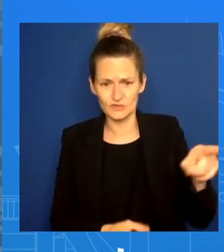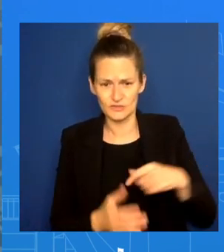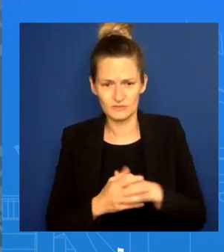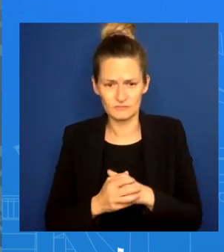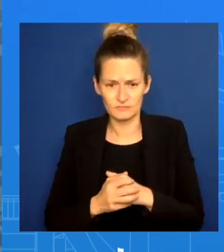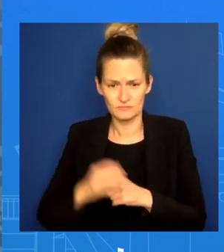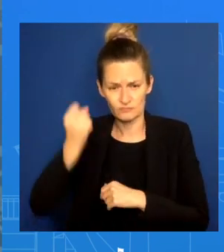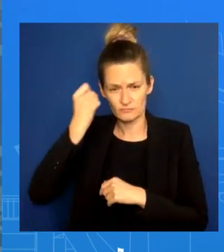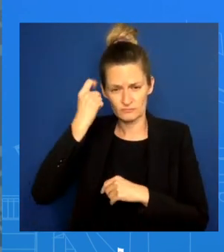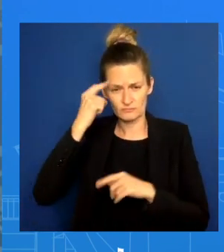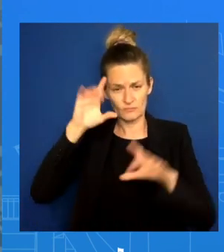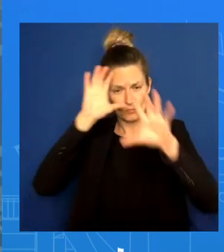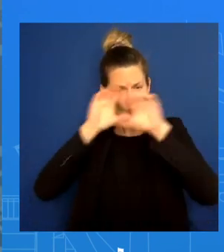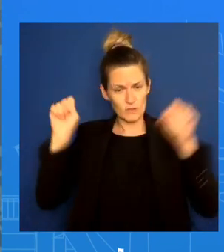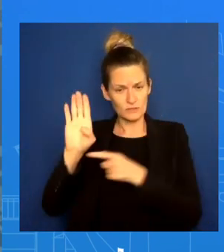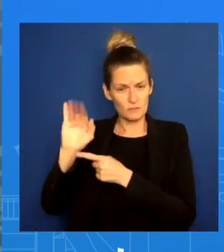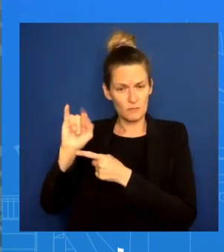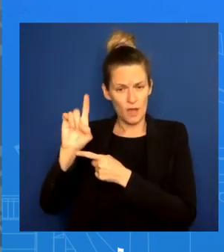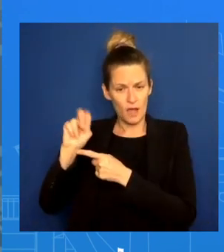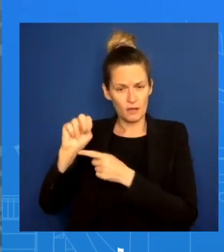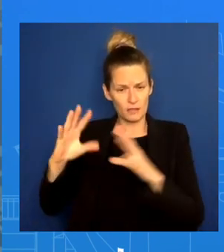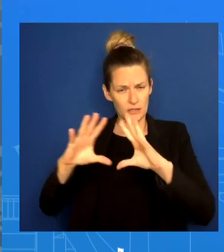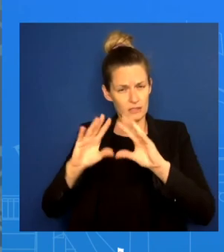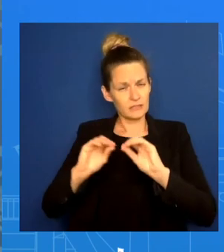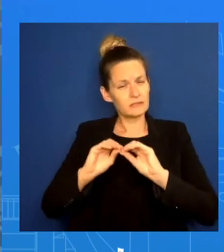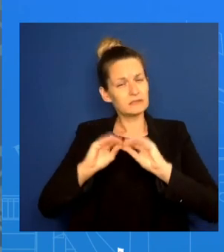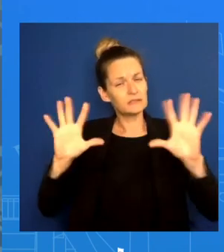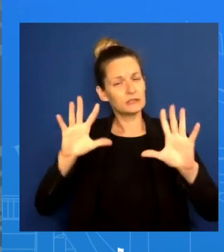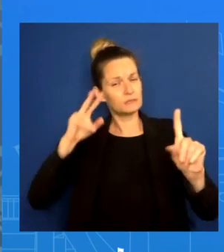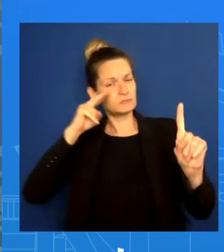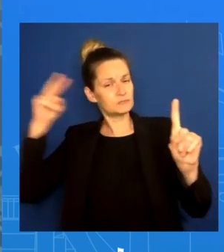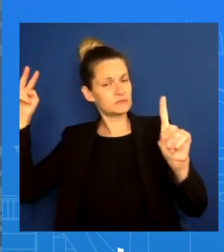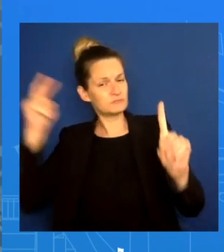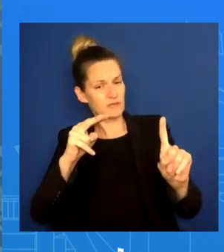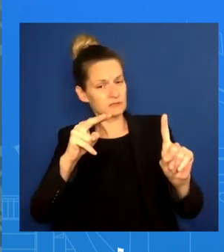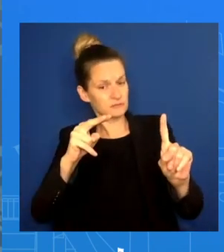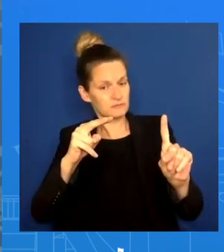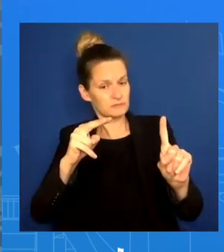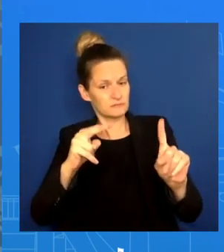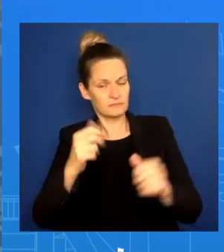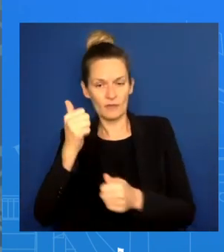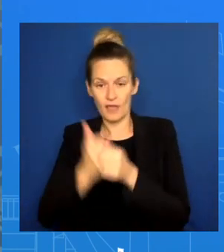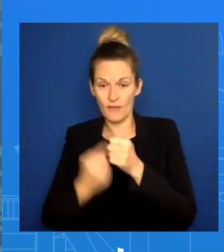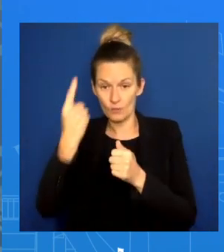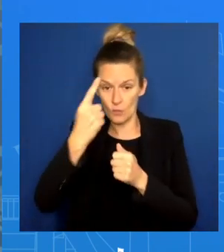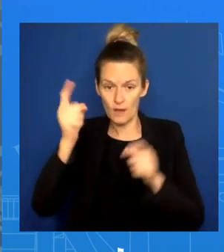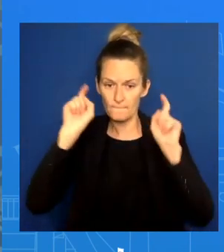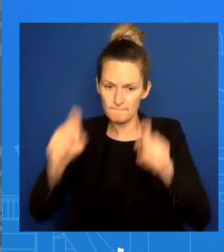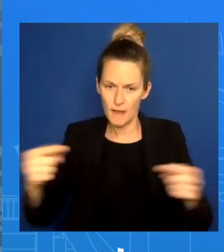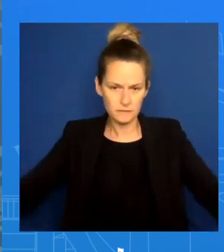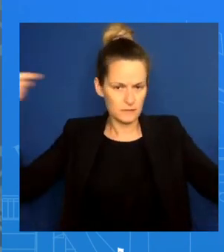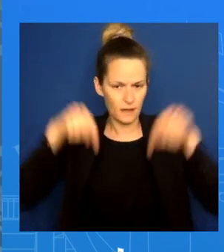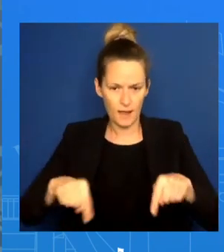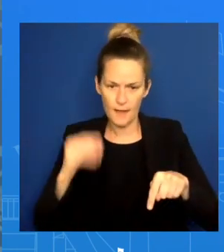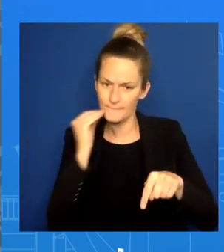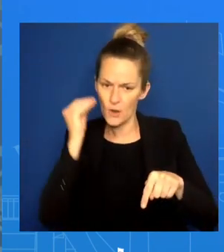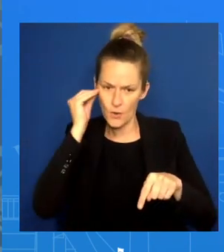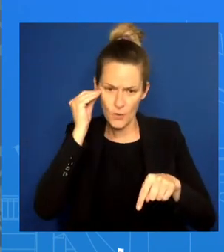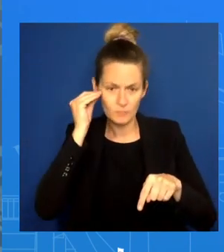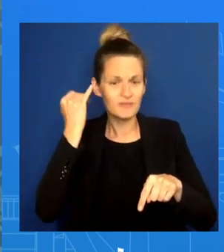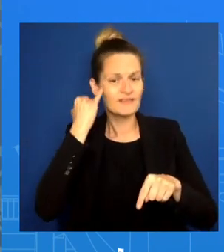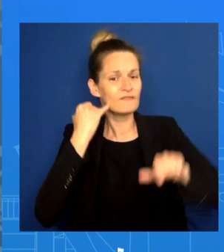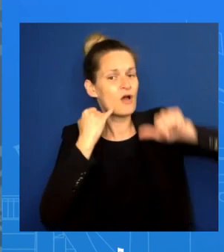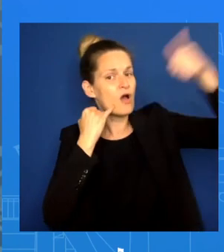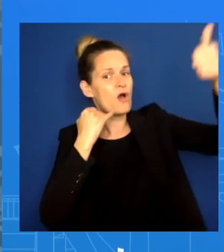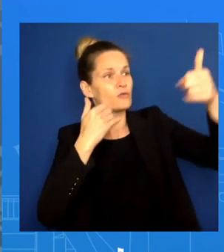detained abroad, and that includes, of course, Brittany Griner and Paul Whelan. Now, months ago, President Biden directed his